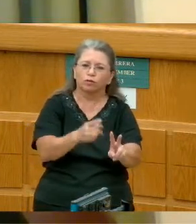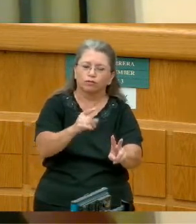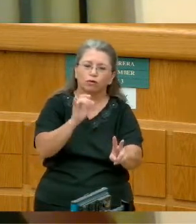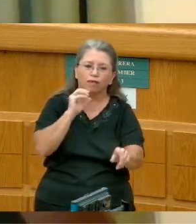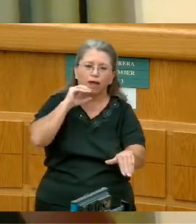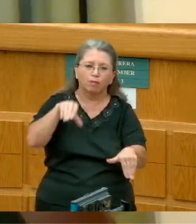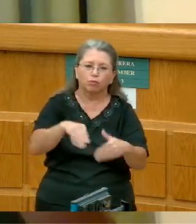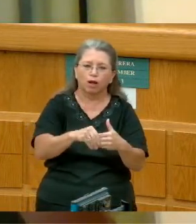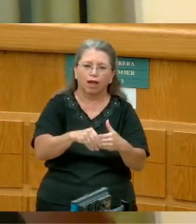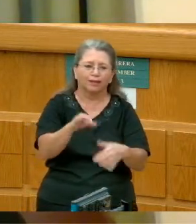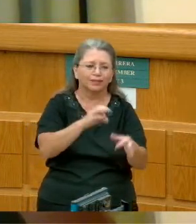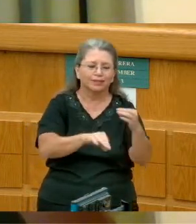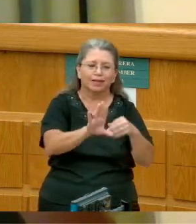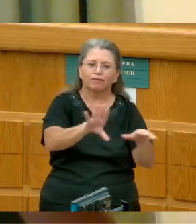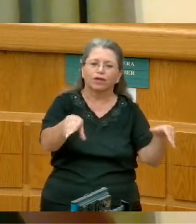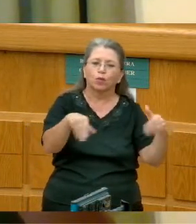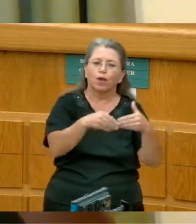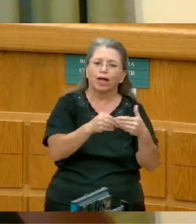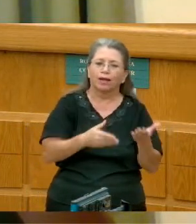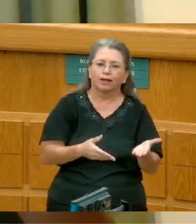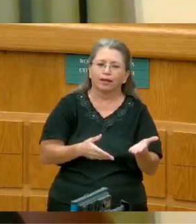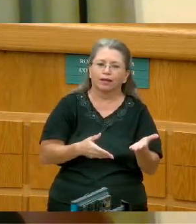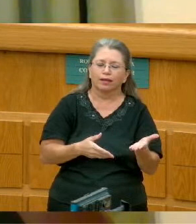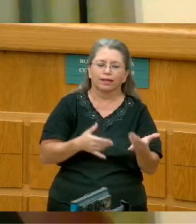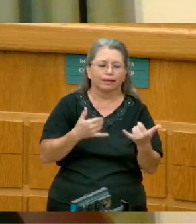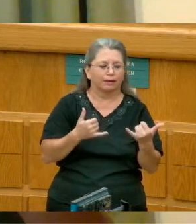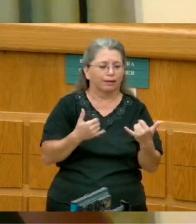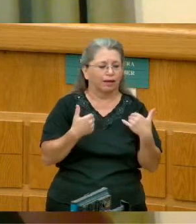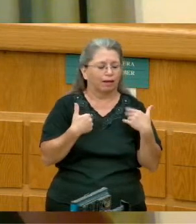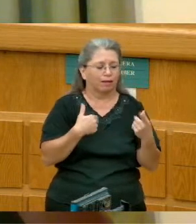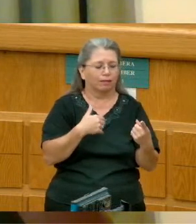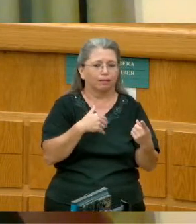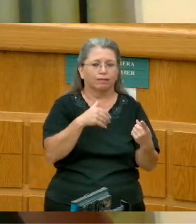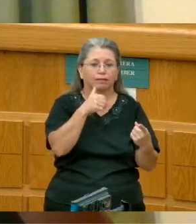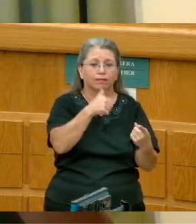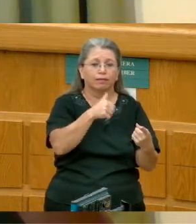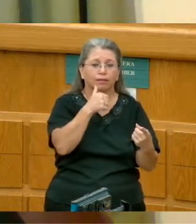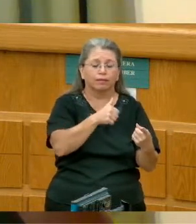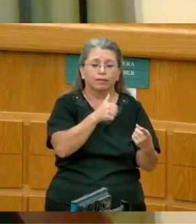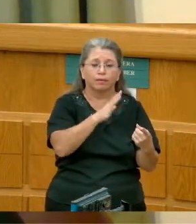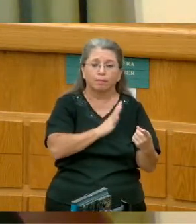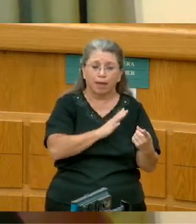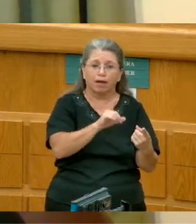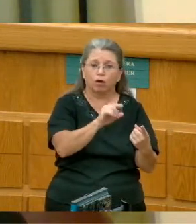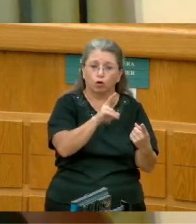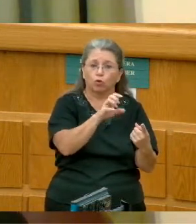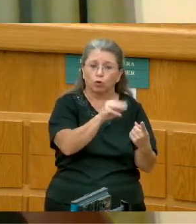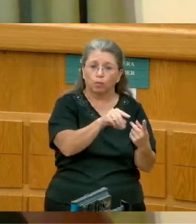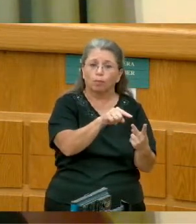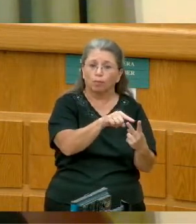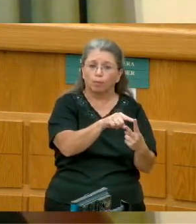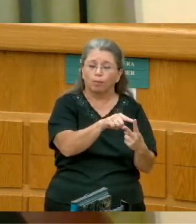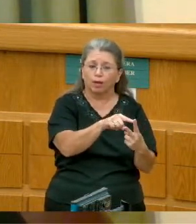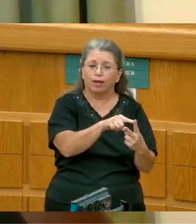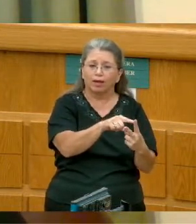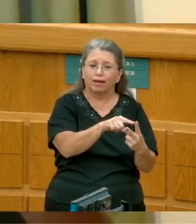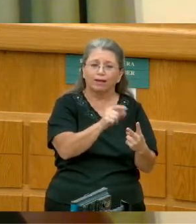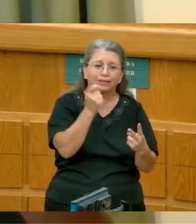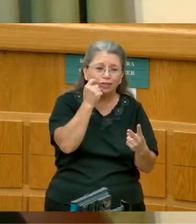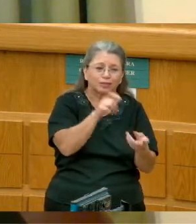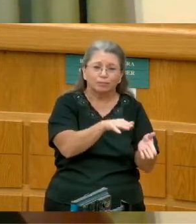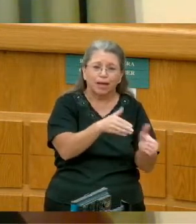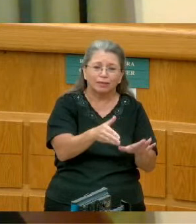the fiance, the groom-to-be, in his 30s, passed away also from COVID-19. These are